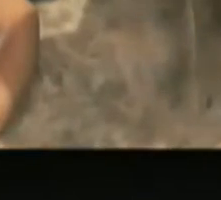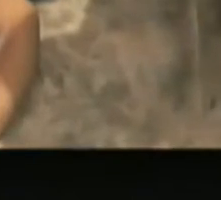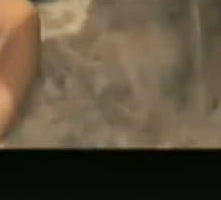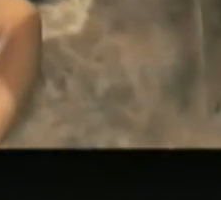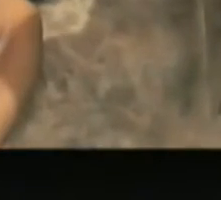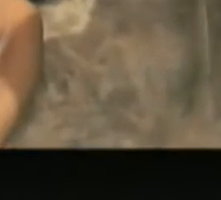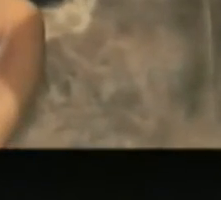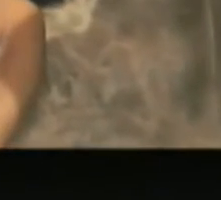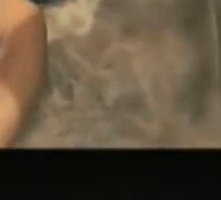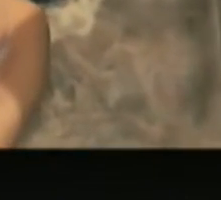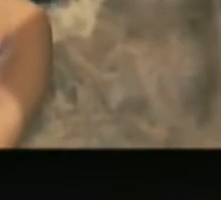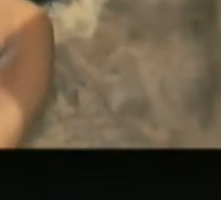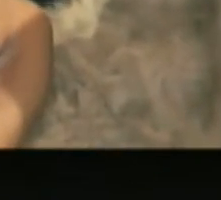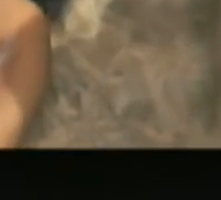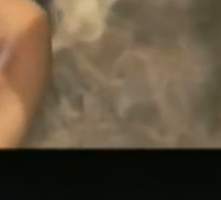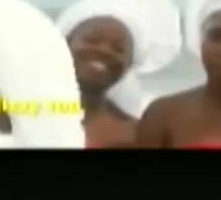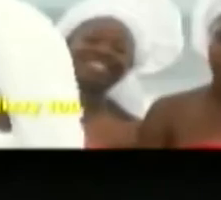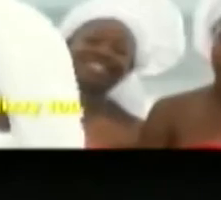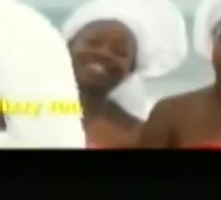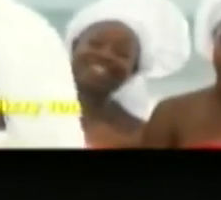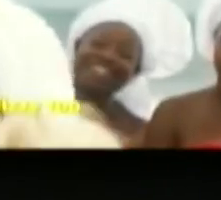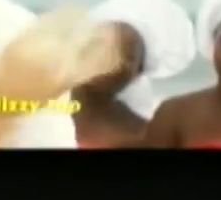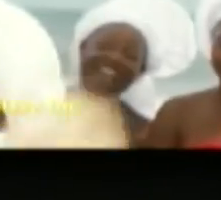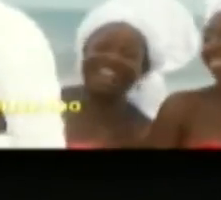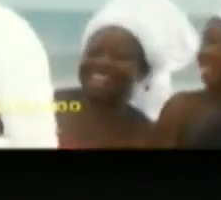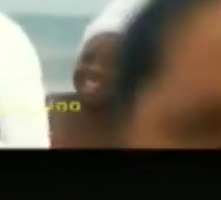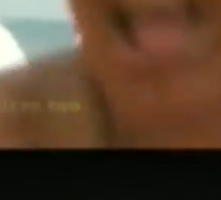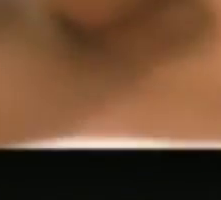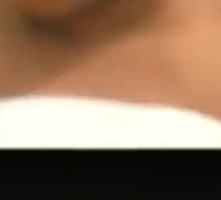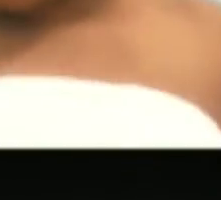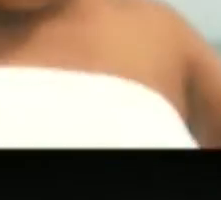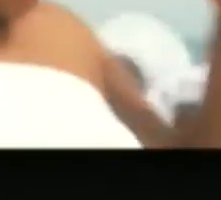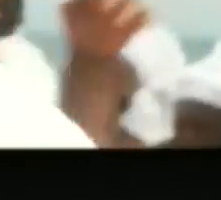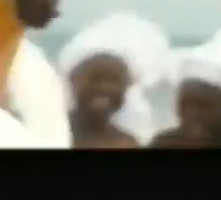Me, where don't they hungry? Emegana, oh, you defer my